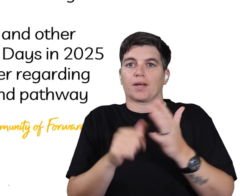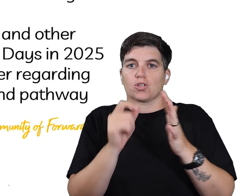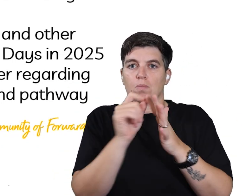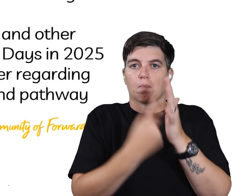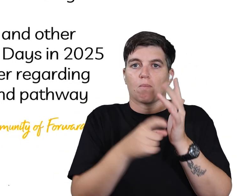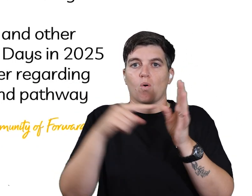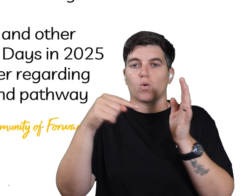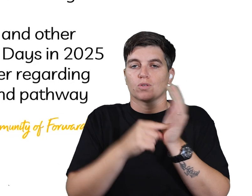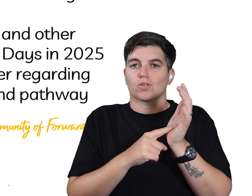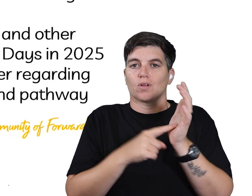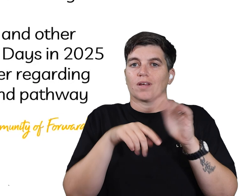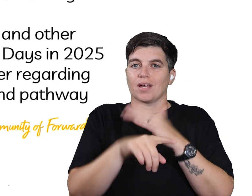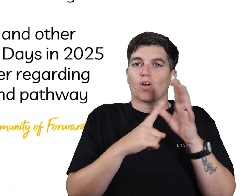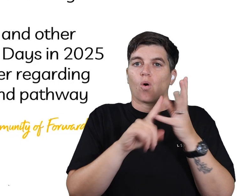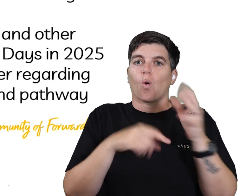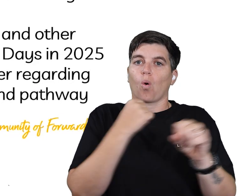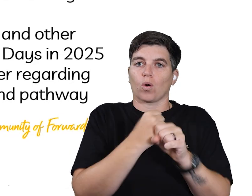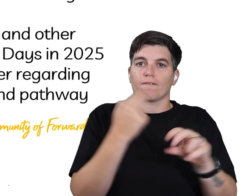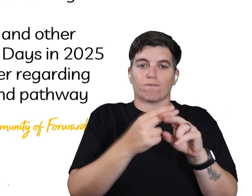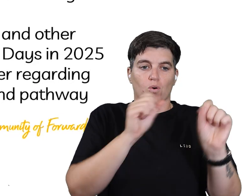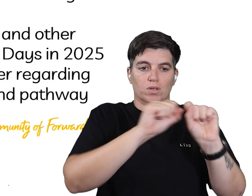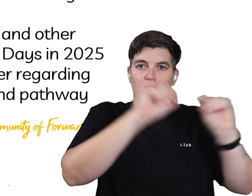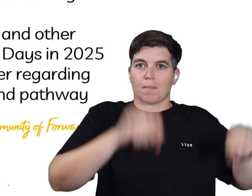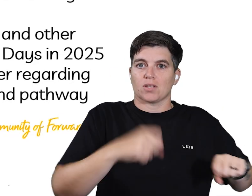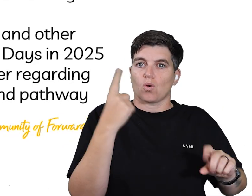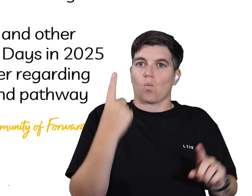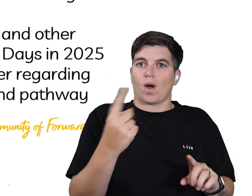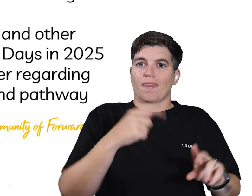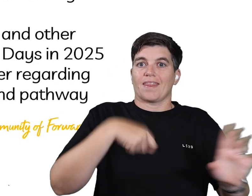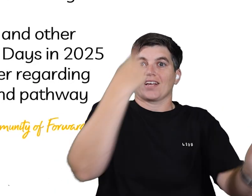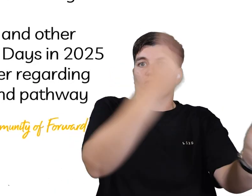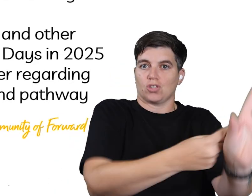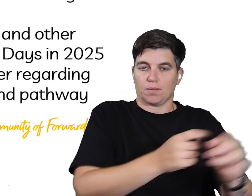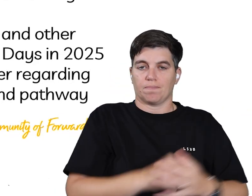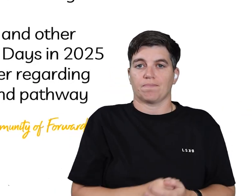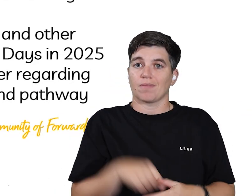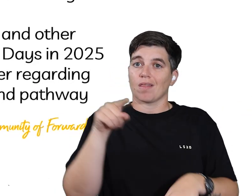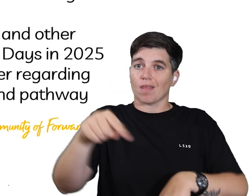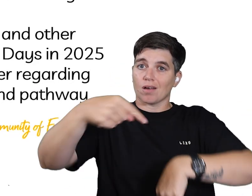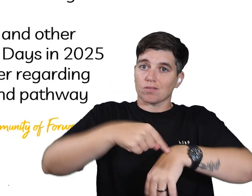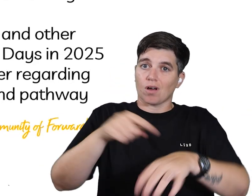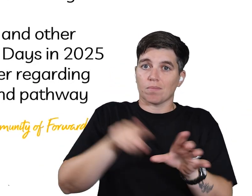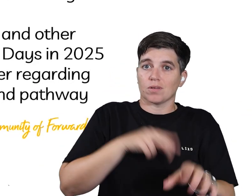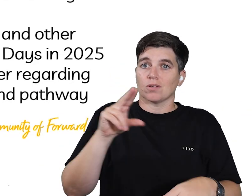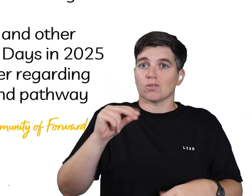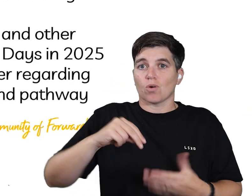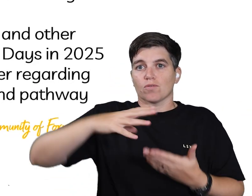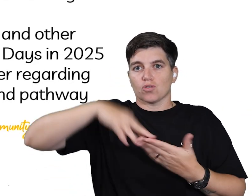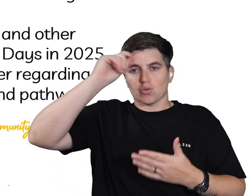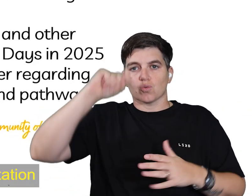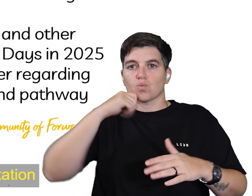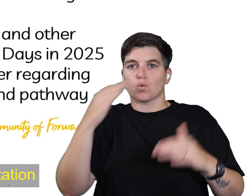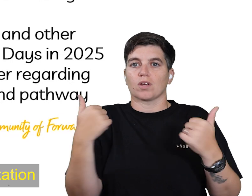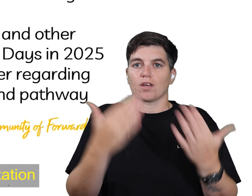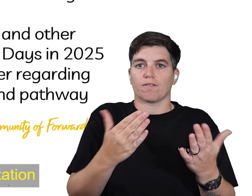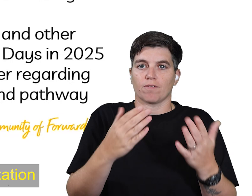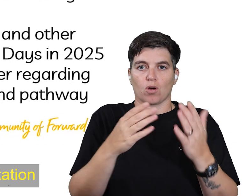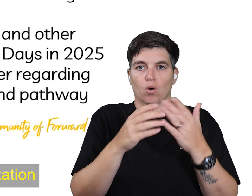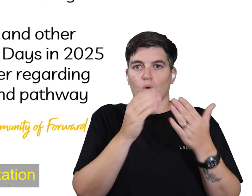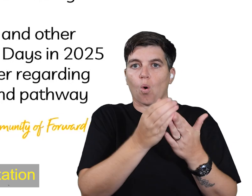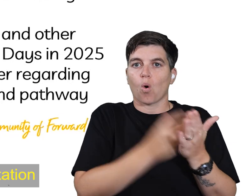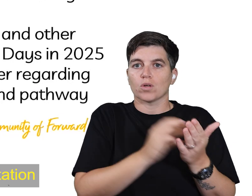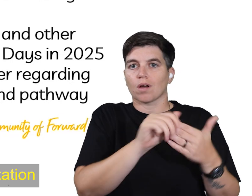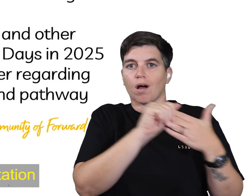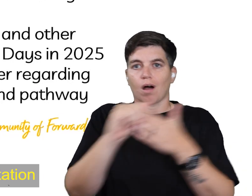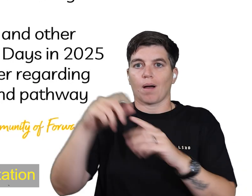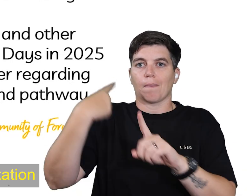the application portal in August for Semester 1 courses the following year. At this time, Year 12 students will receive a QTAC course